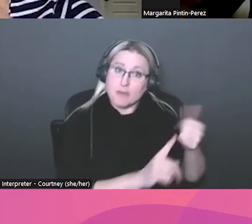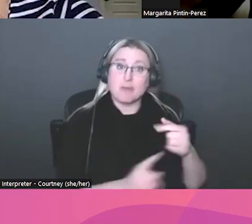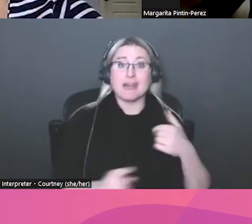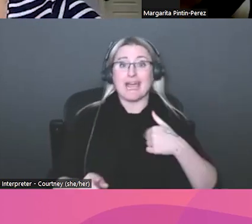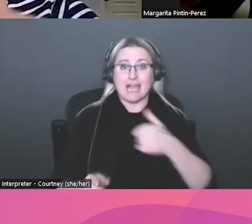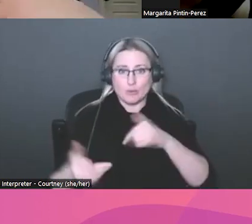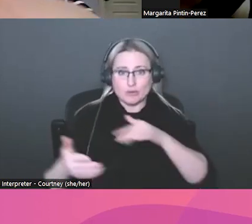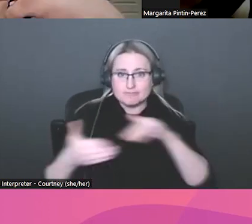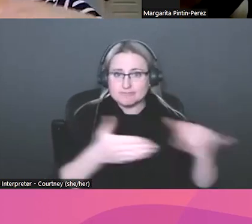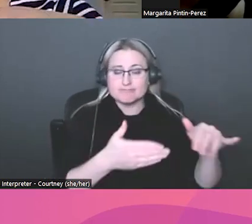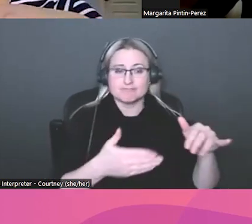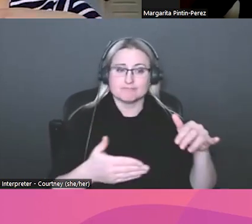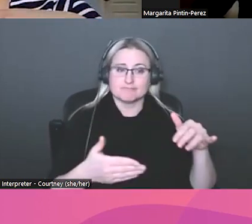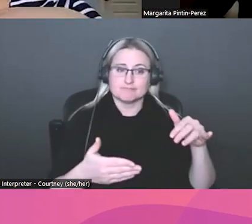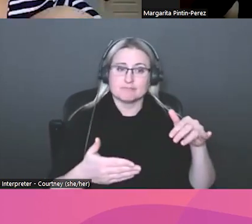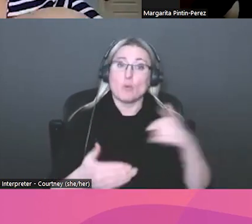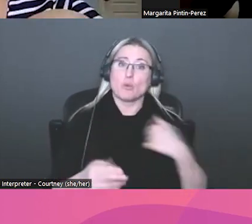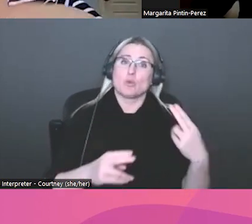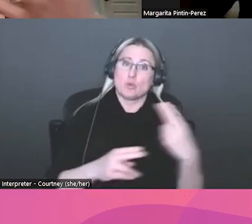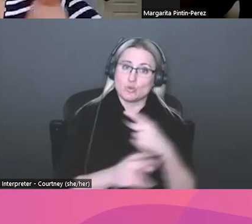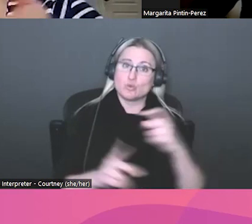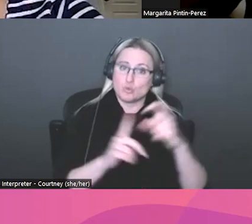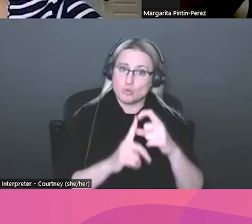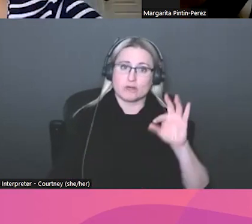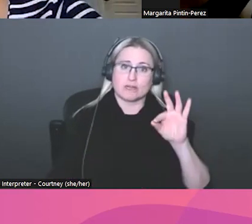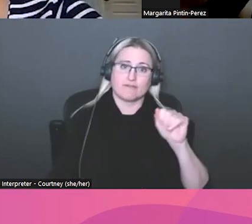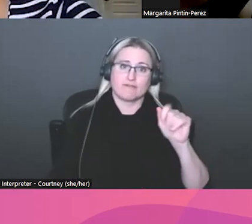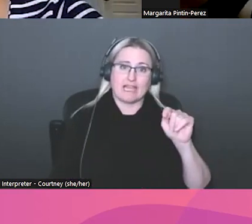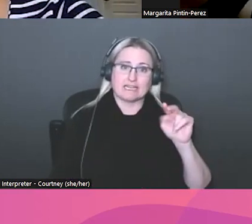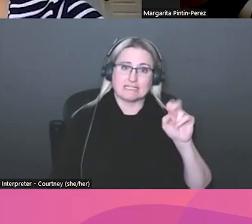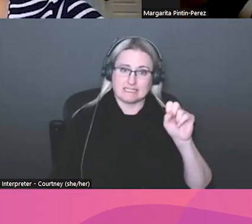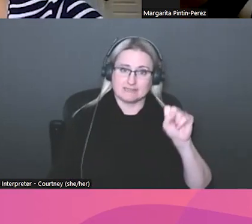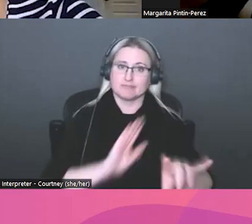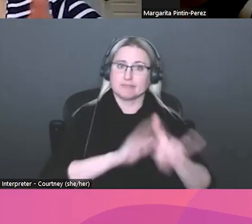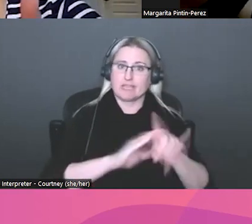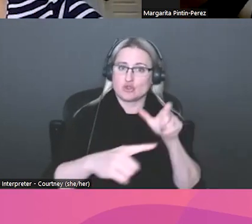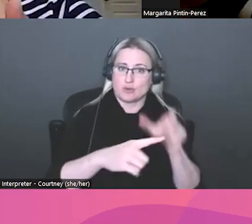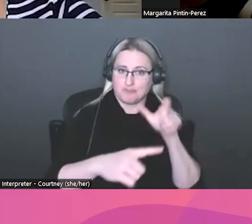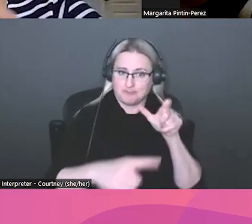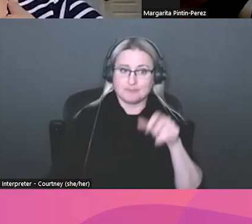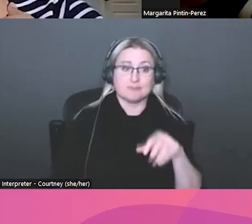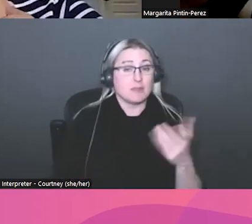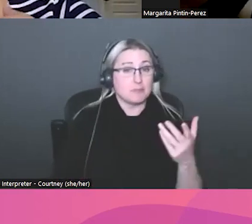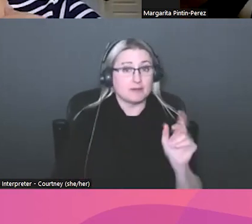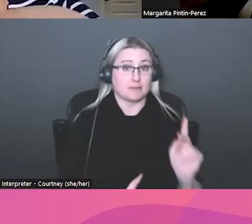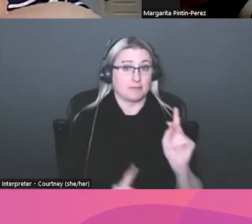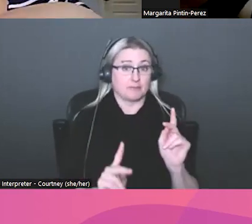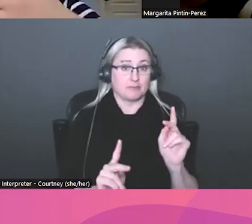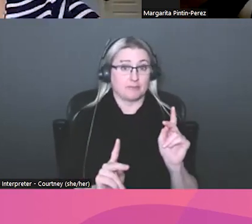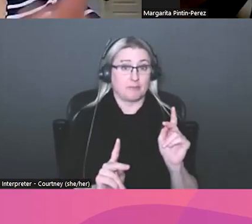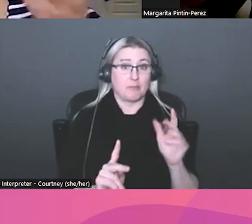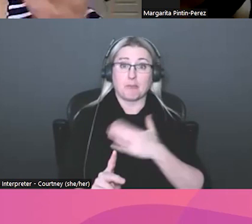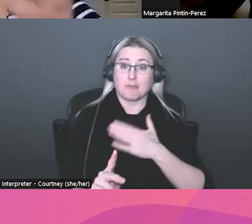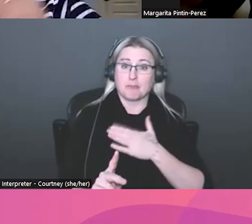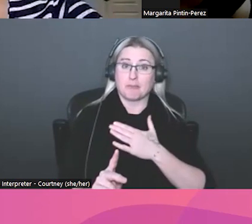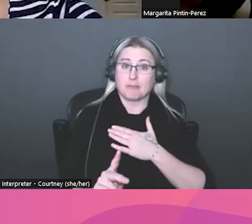fat activism, we use fatness as the word. But folks are usually in my personal circles,